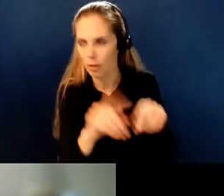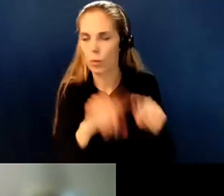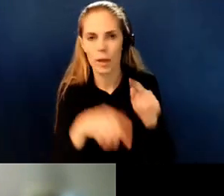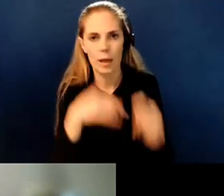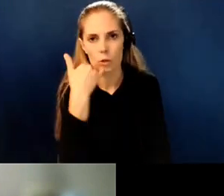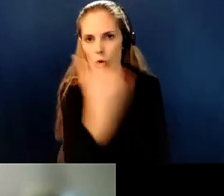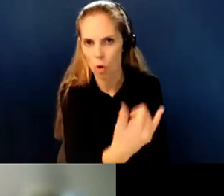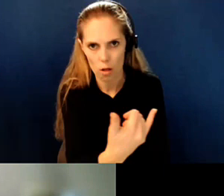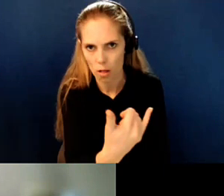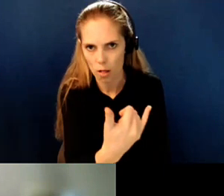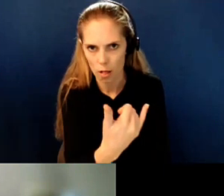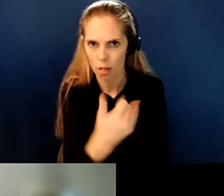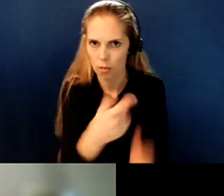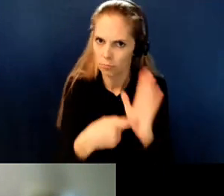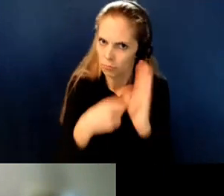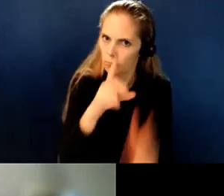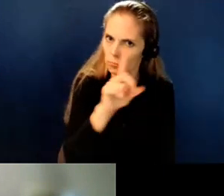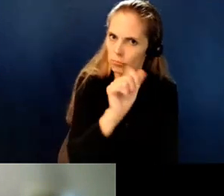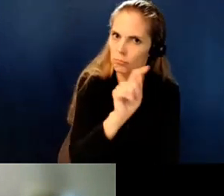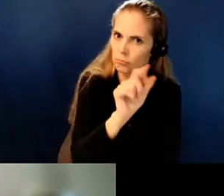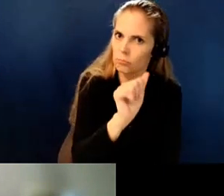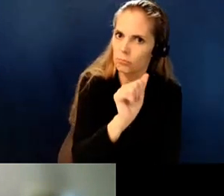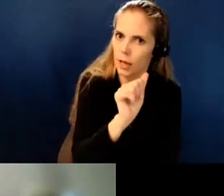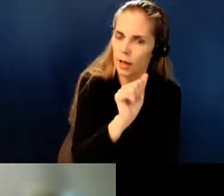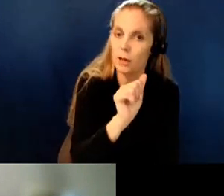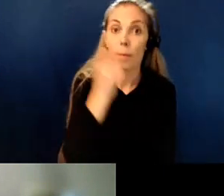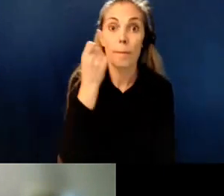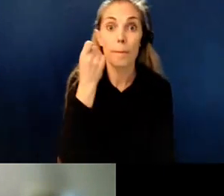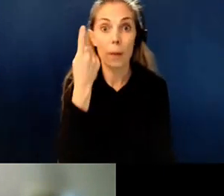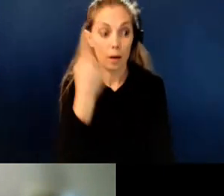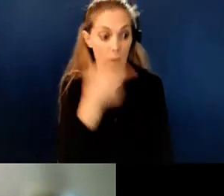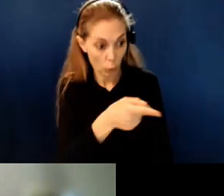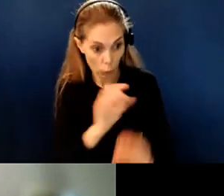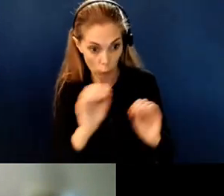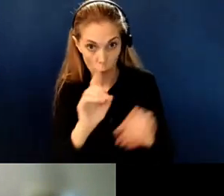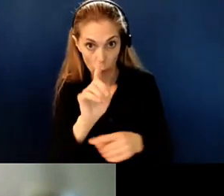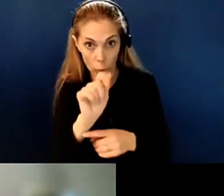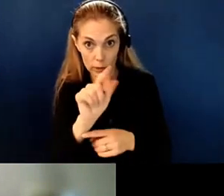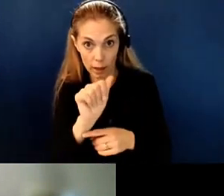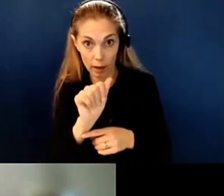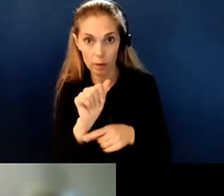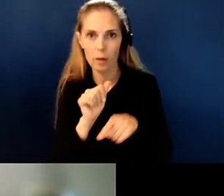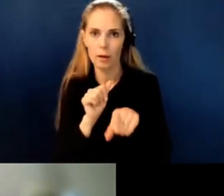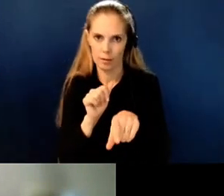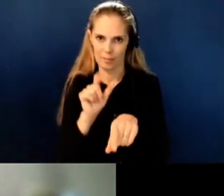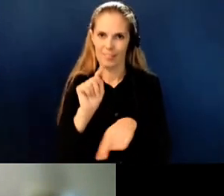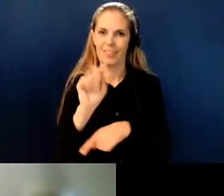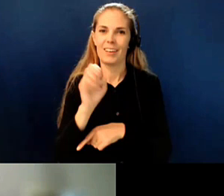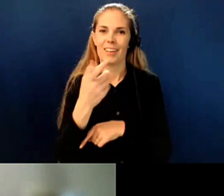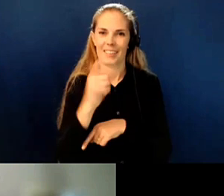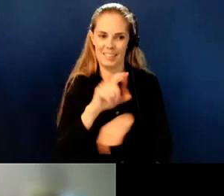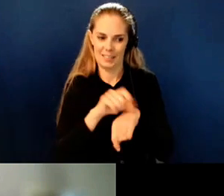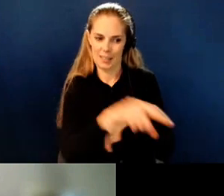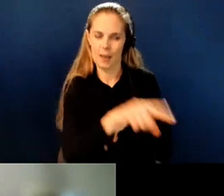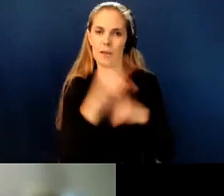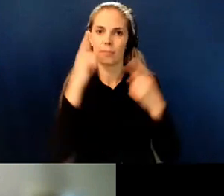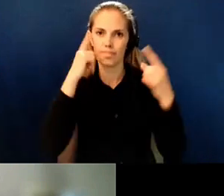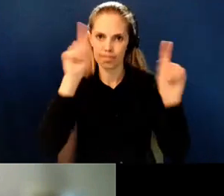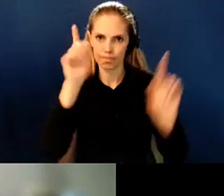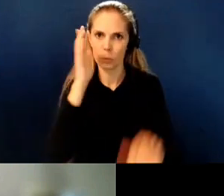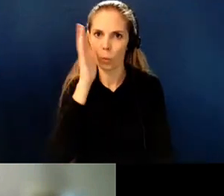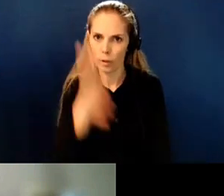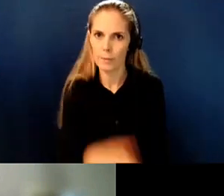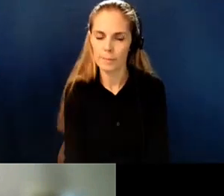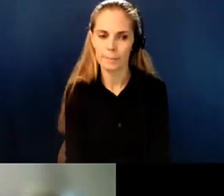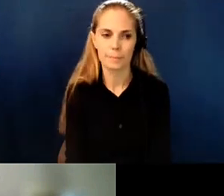was talking about. Essentially, you can still reach them on the channel that they prefer. Text messages are delivered over the